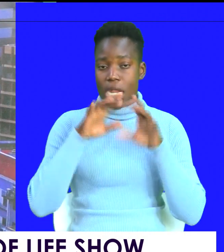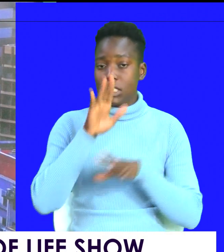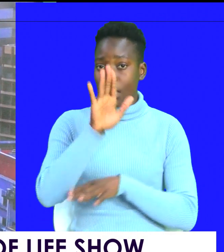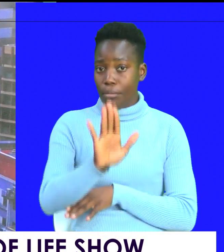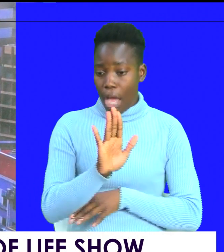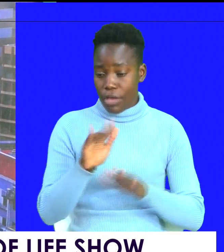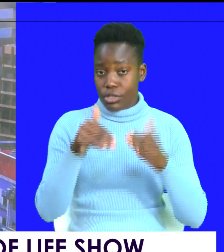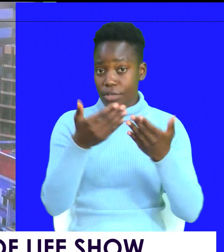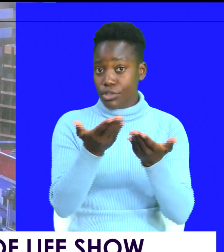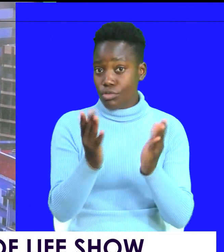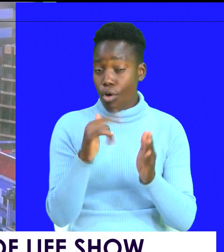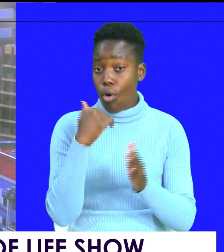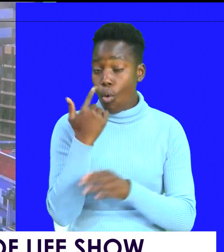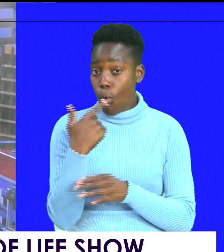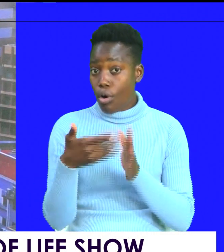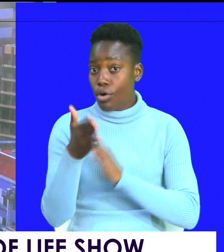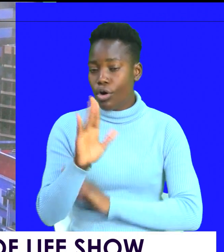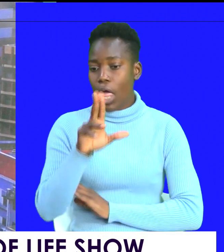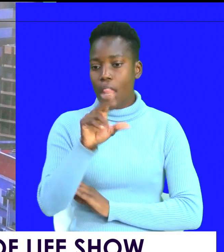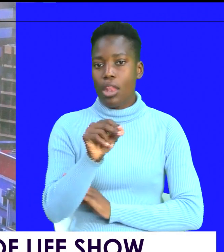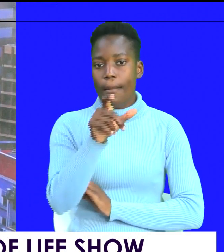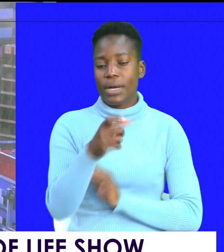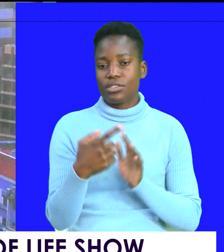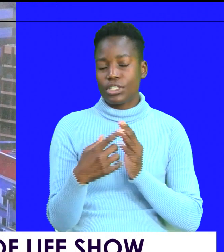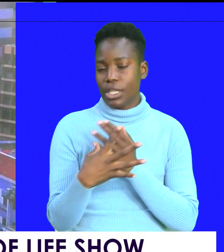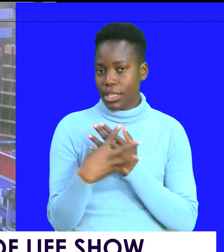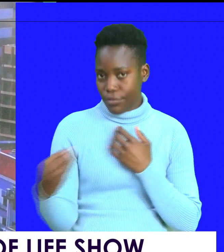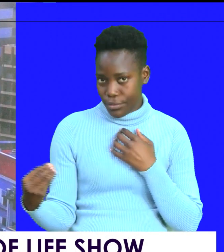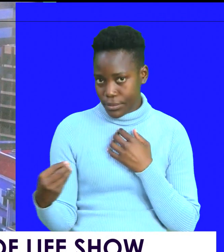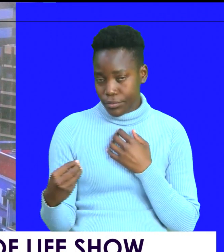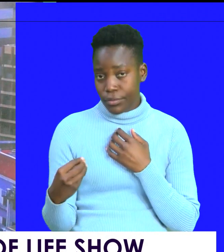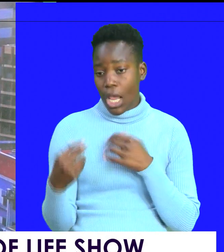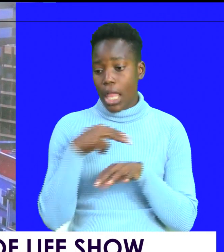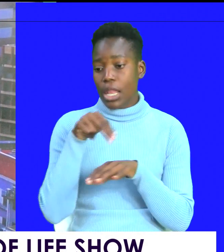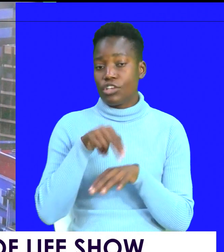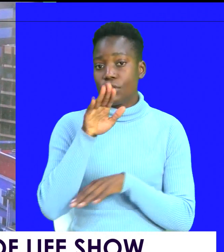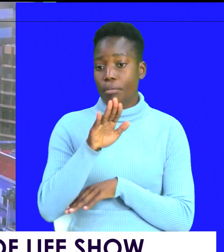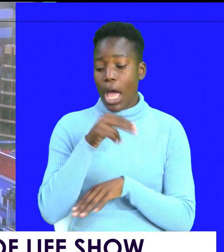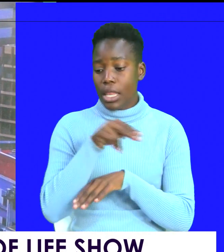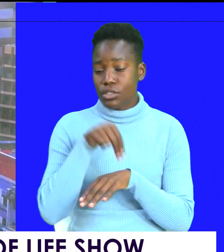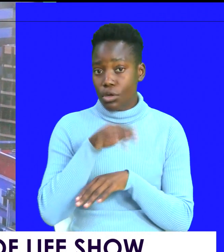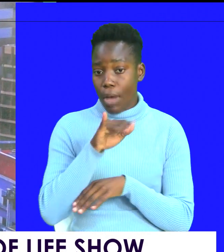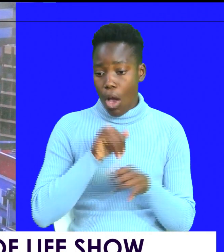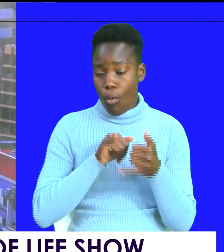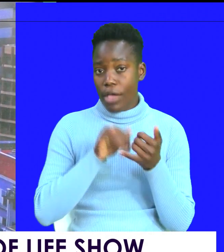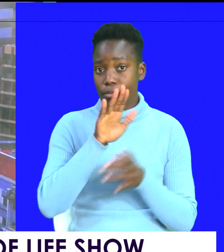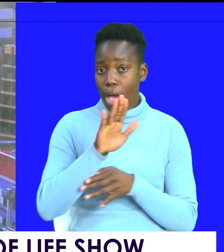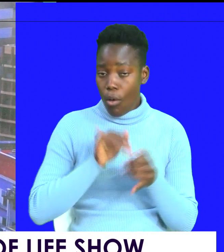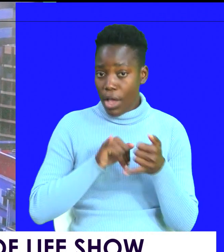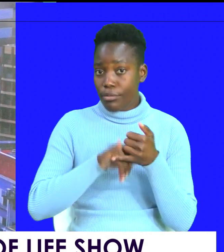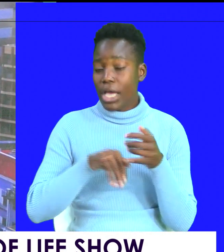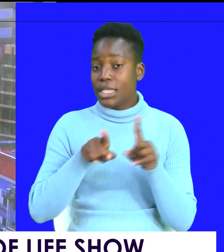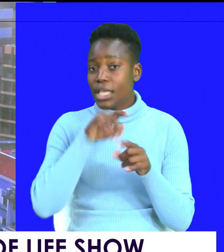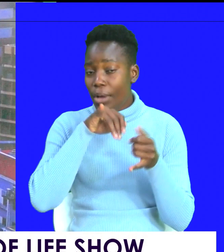It was given to you by God. Nobody can take it away from you. Your nation is your nation. Your wife is your wife. Your husband is